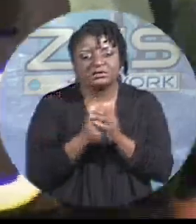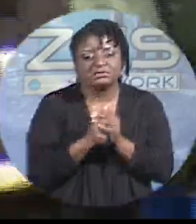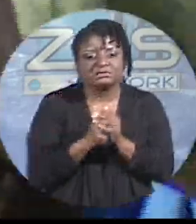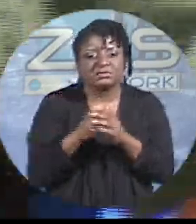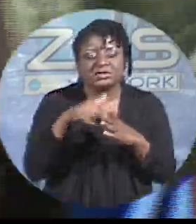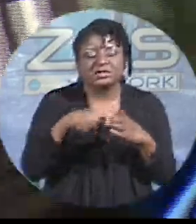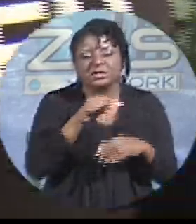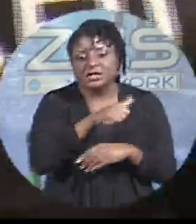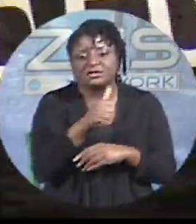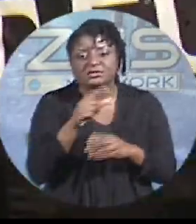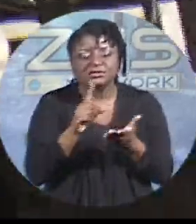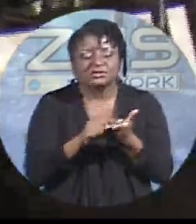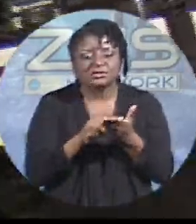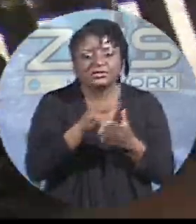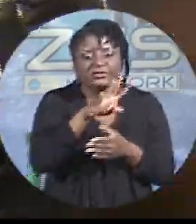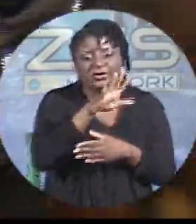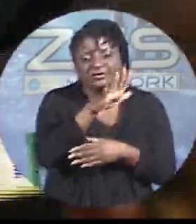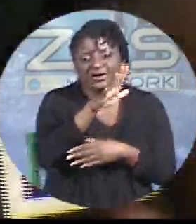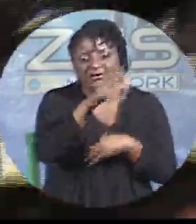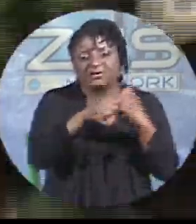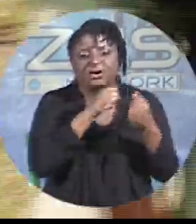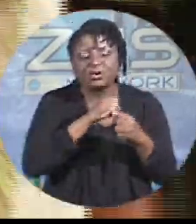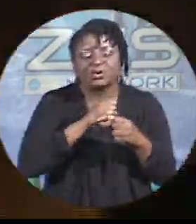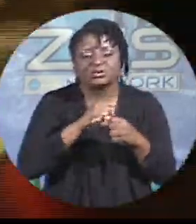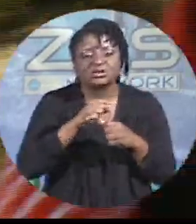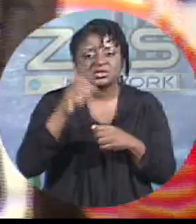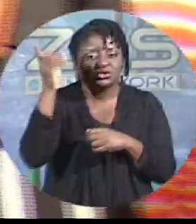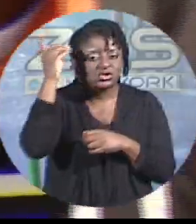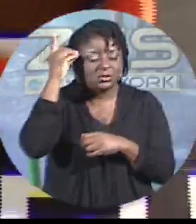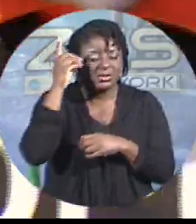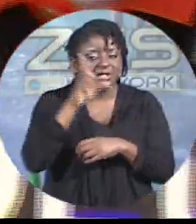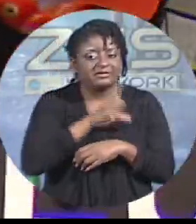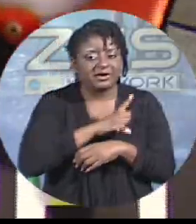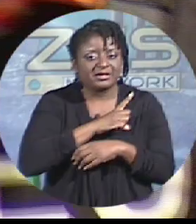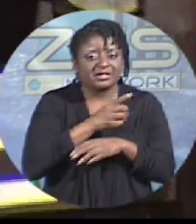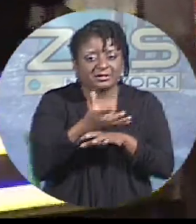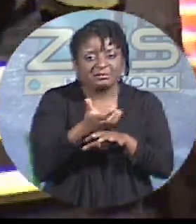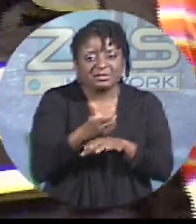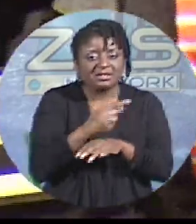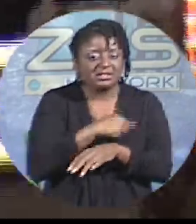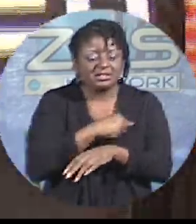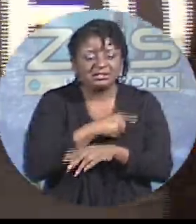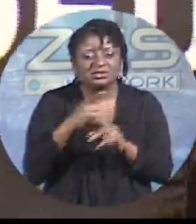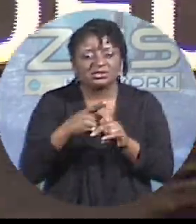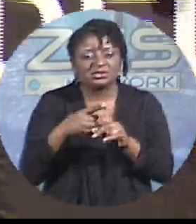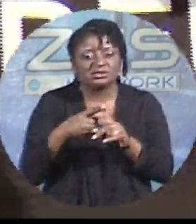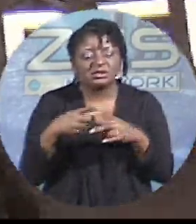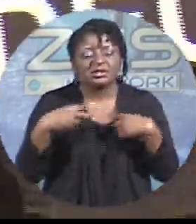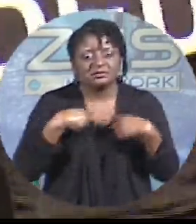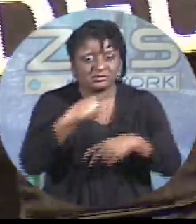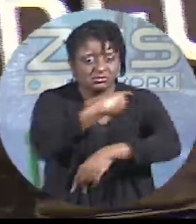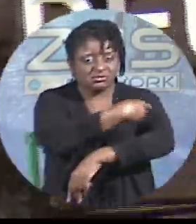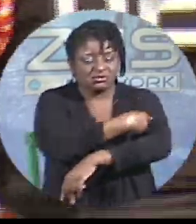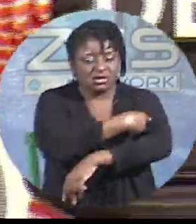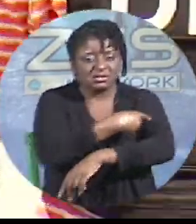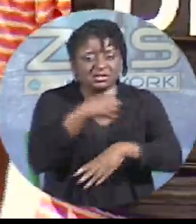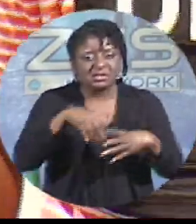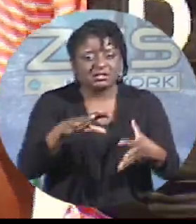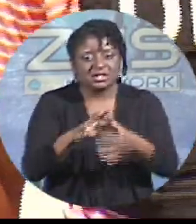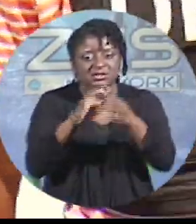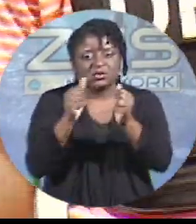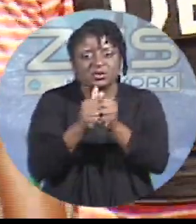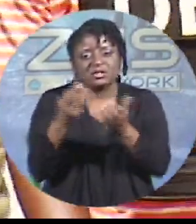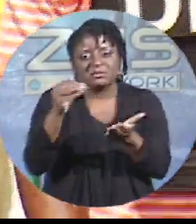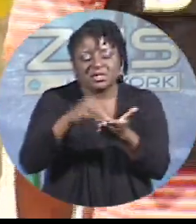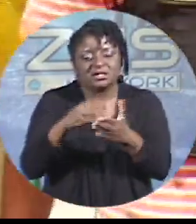In other courts news tonight, 45-year-old Dominic Lavarity pleaded guilty to drug possession in connection with that million-dollar drug bust